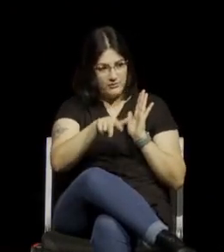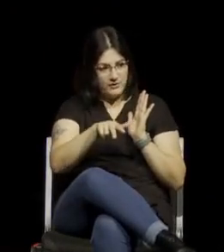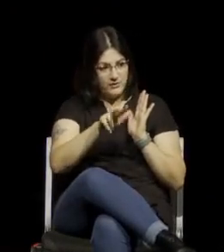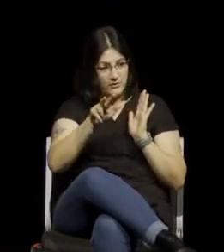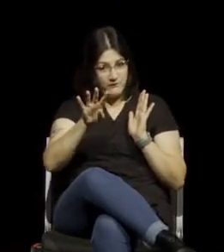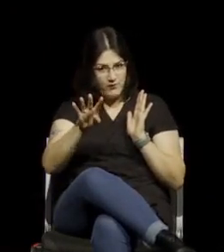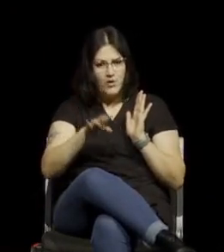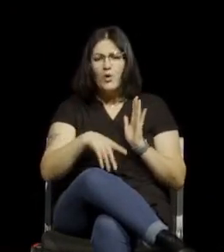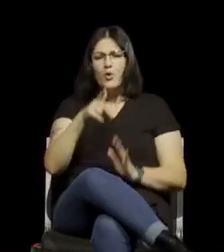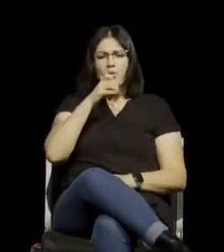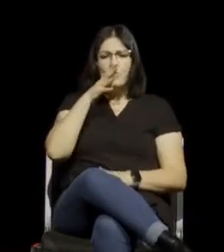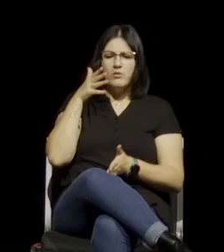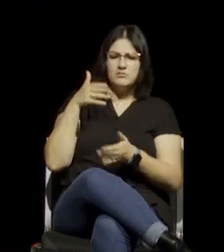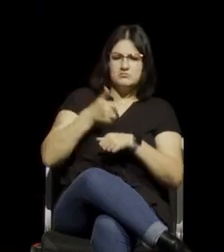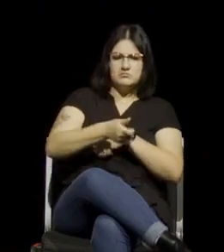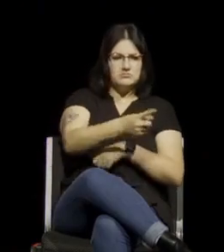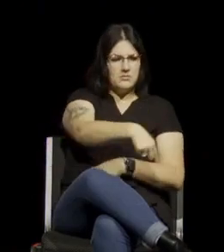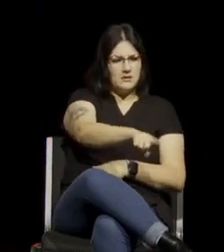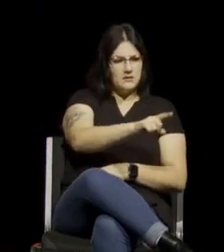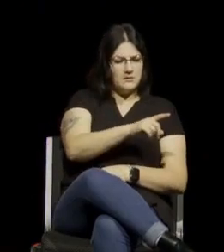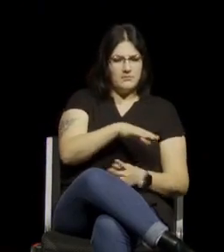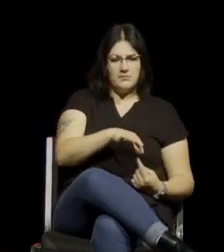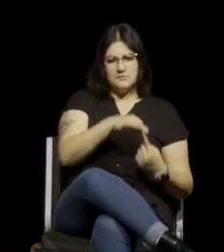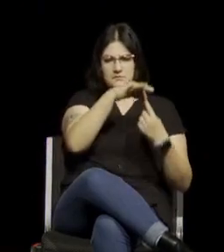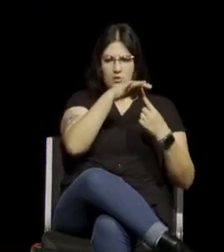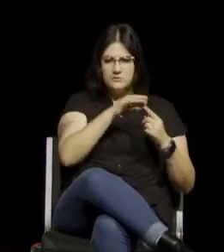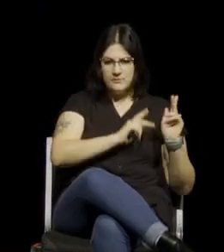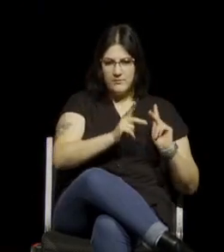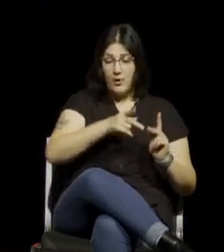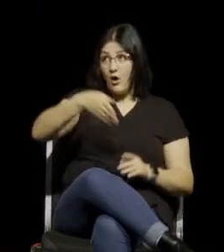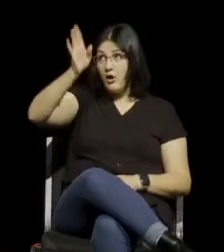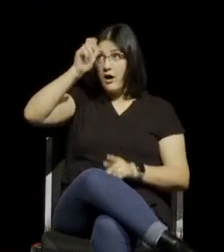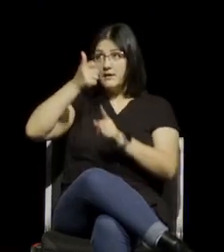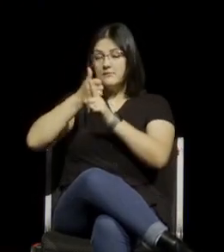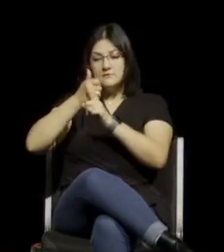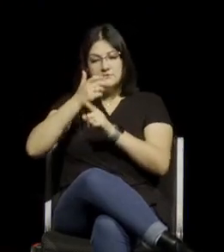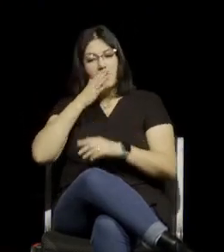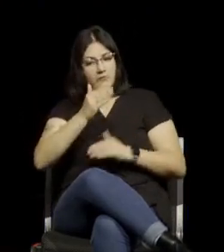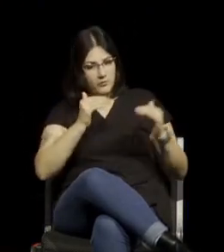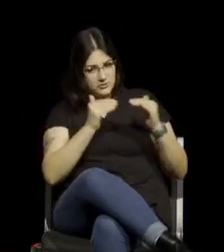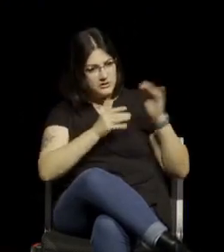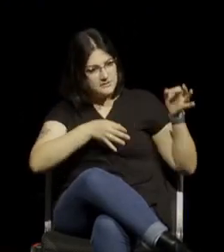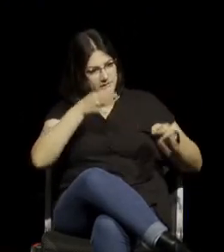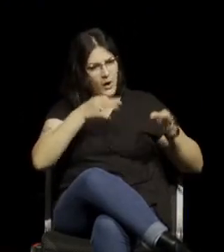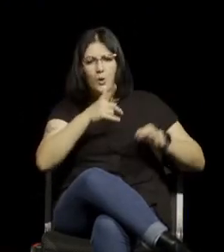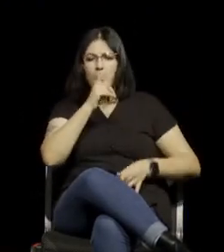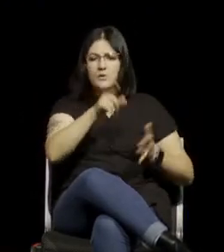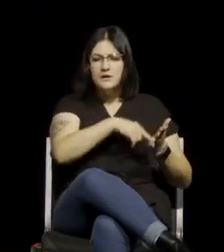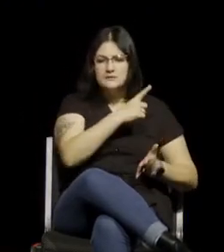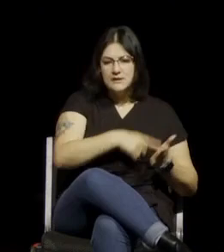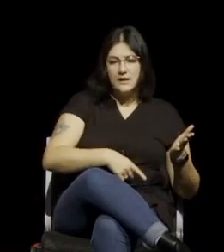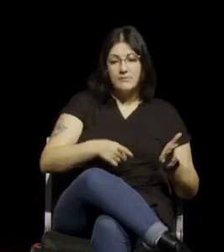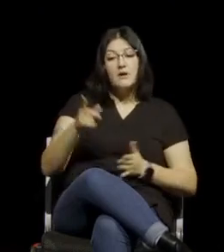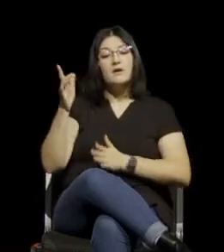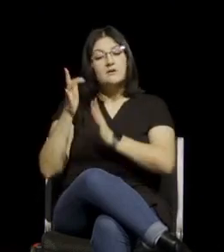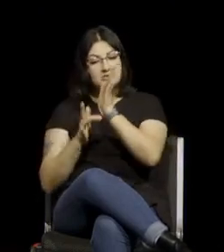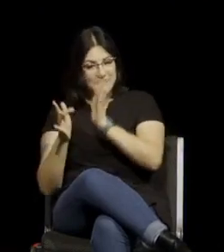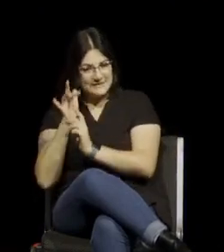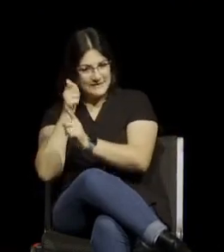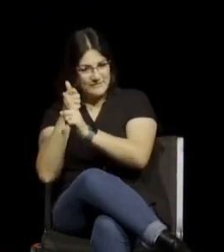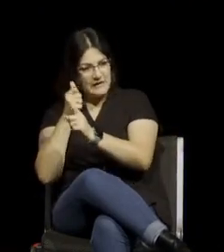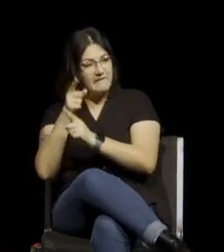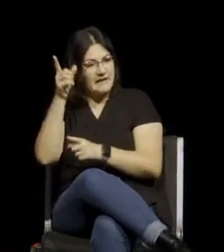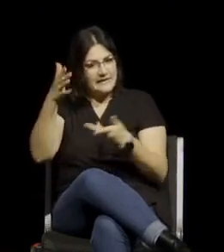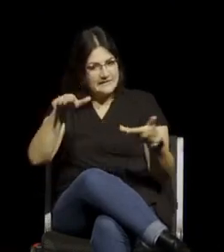any charge against God's chosen people? It is God who justifies. Who is to condemn? It's Christ Jesus. He's the